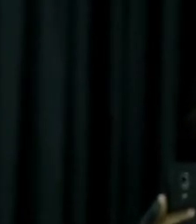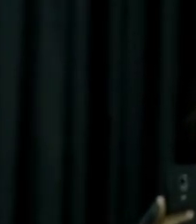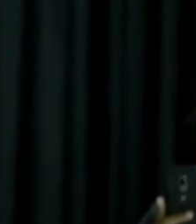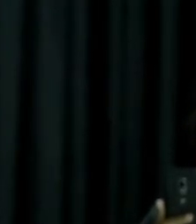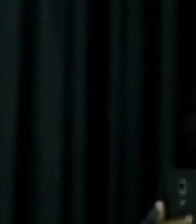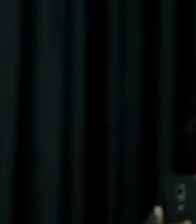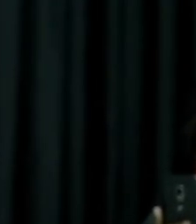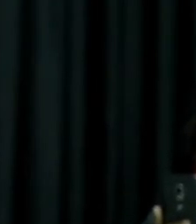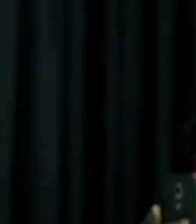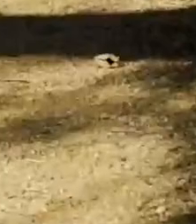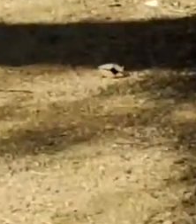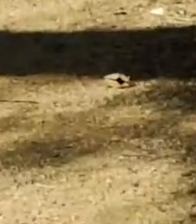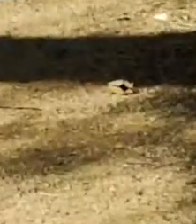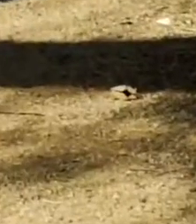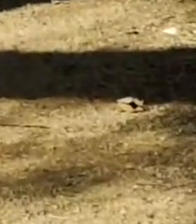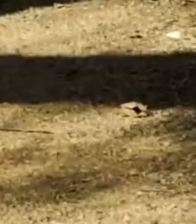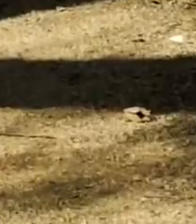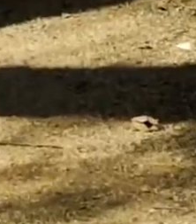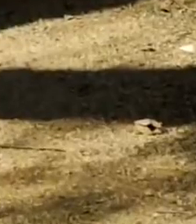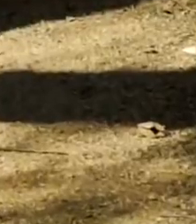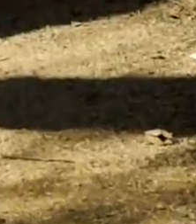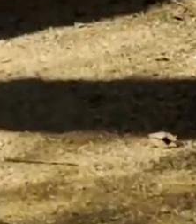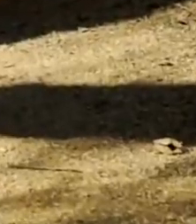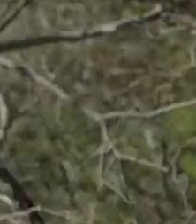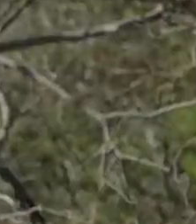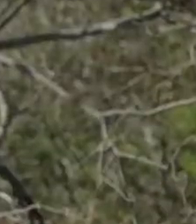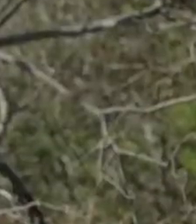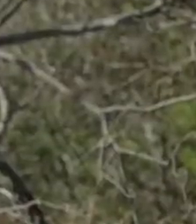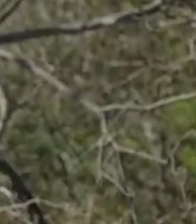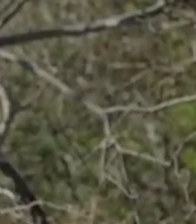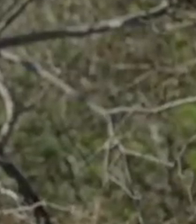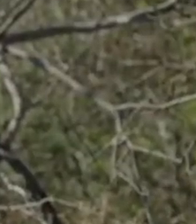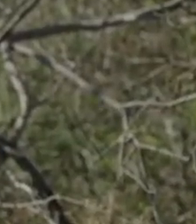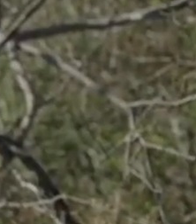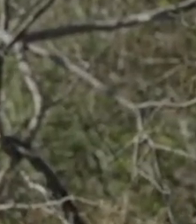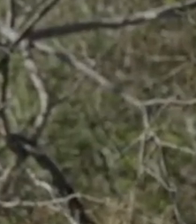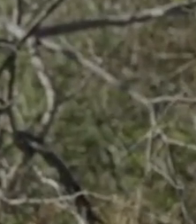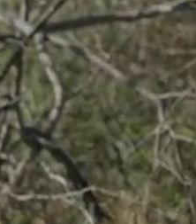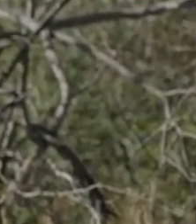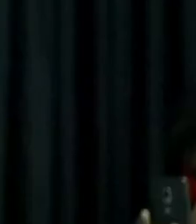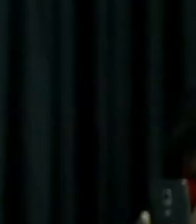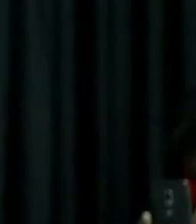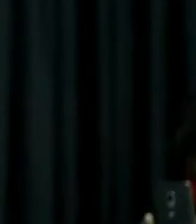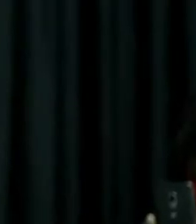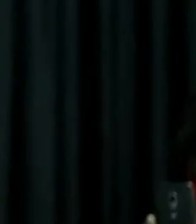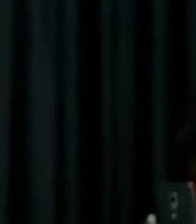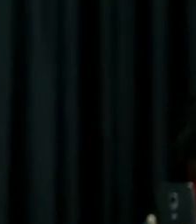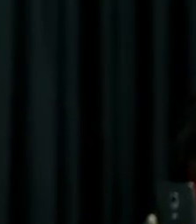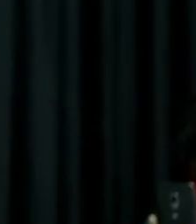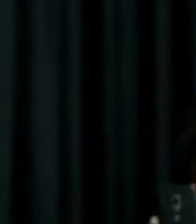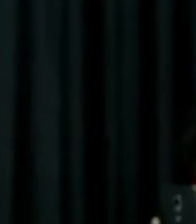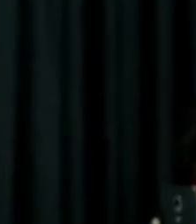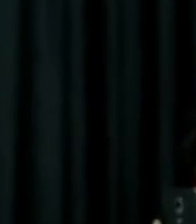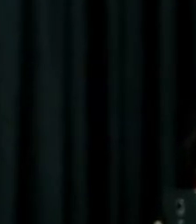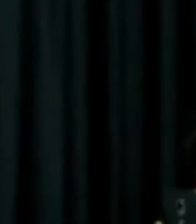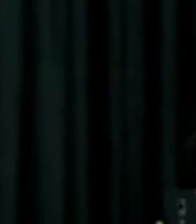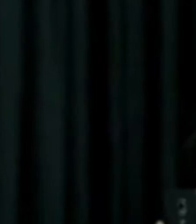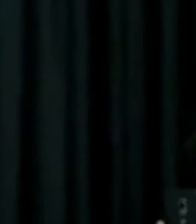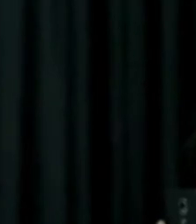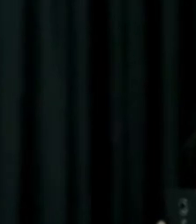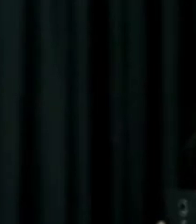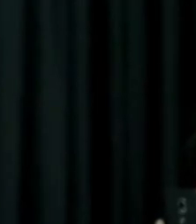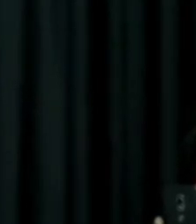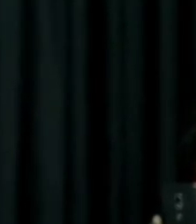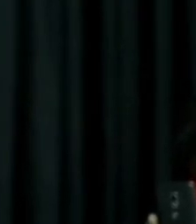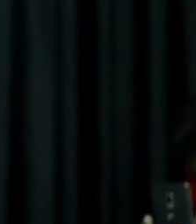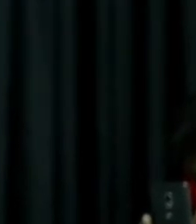one who's honest with himself. Don't choose bad things just because of you want to do a living. Doing things, remember, it's your choice. A